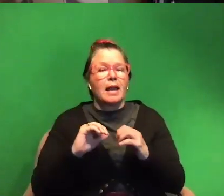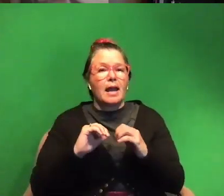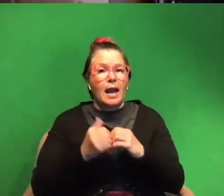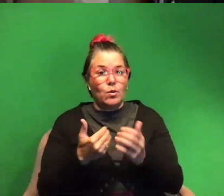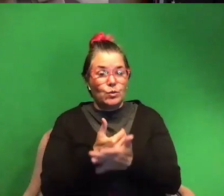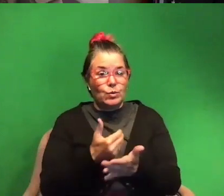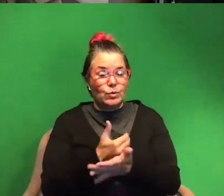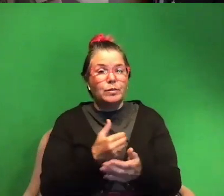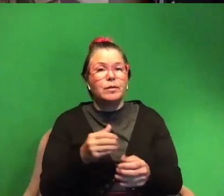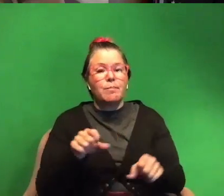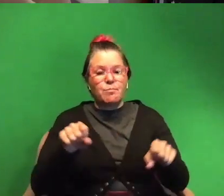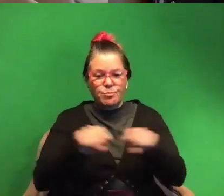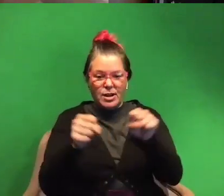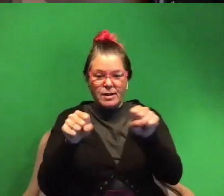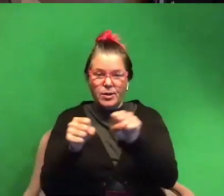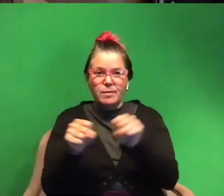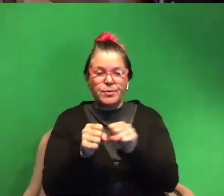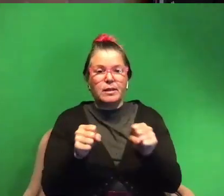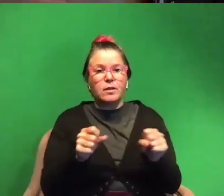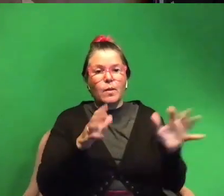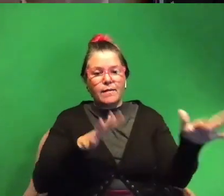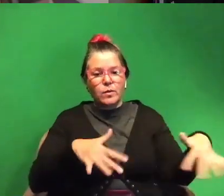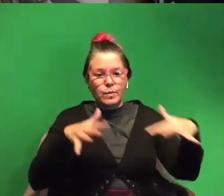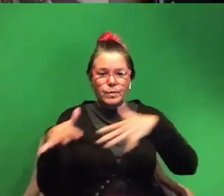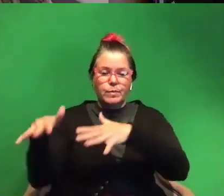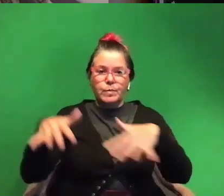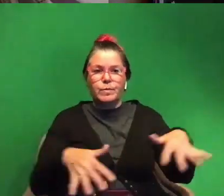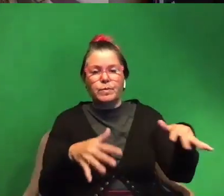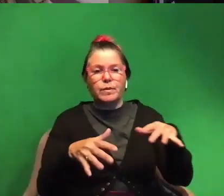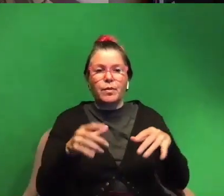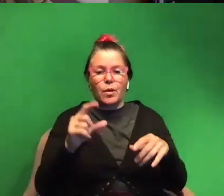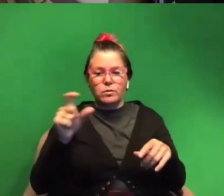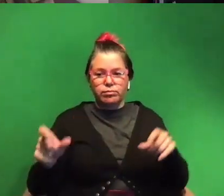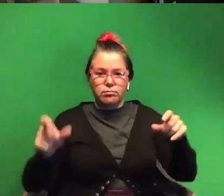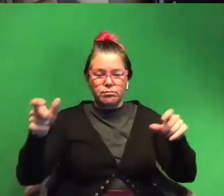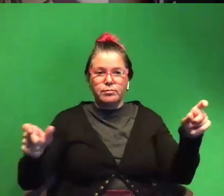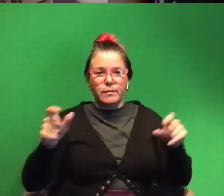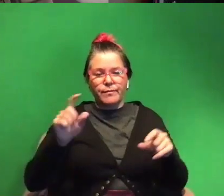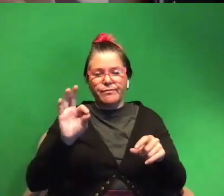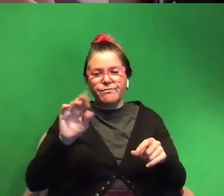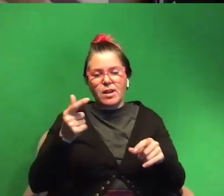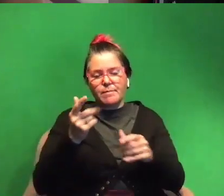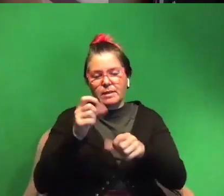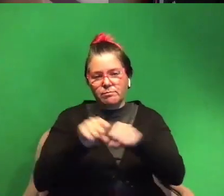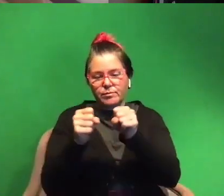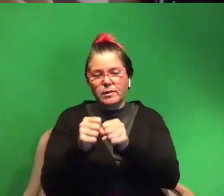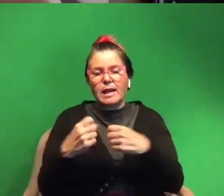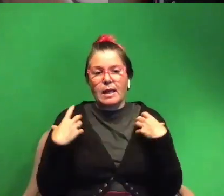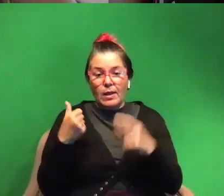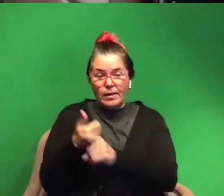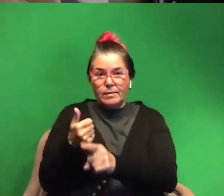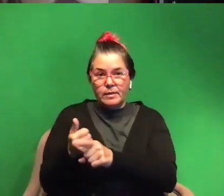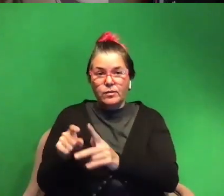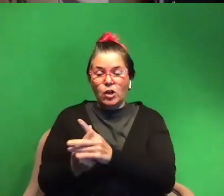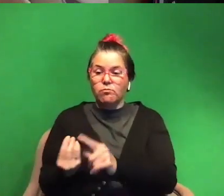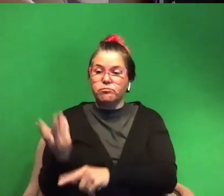by breaking off pieces. The waves take them around, and then those fragments or frags are able to heal themselves and then start